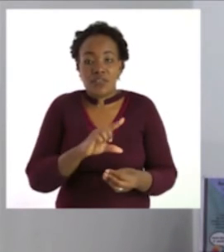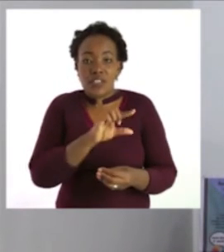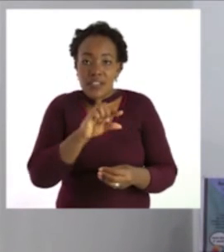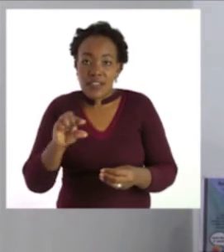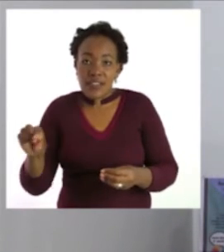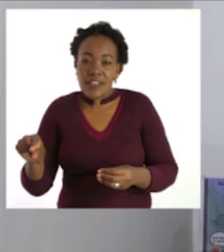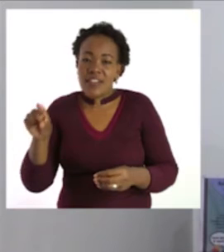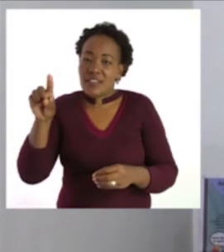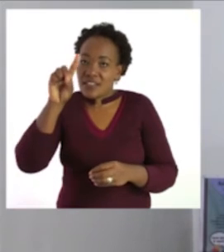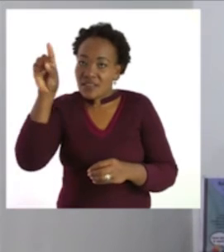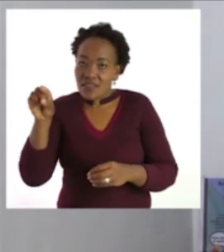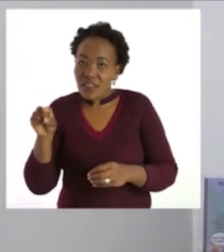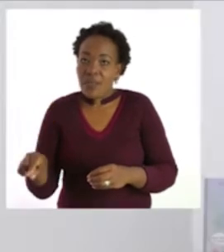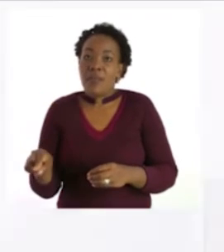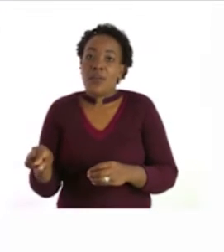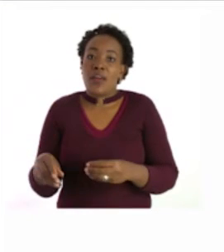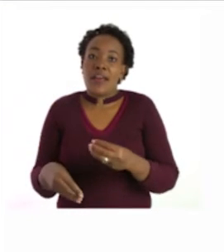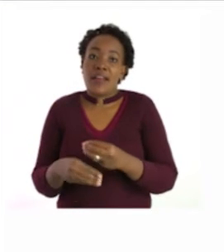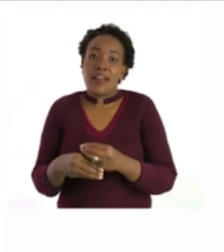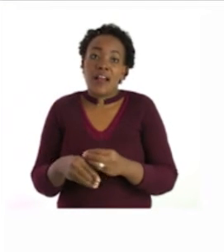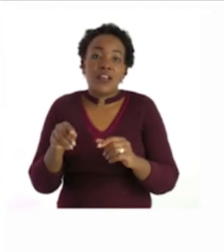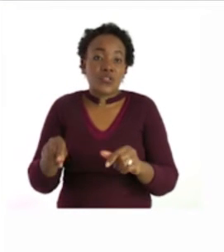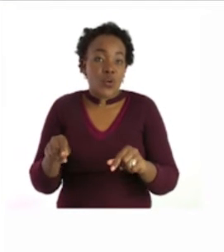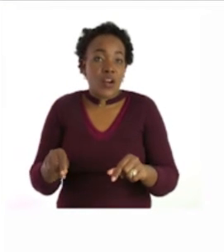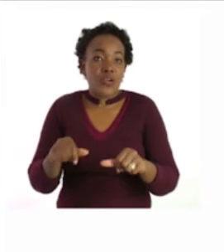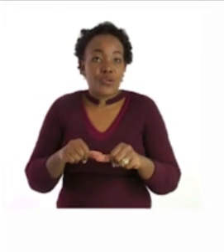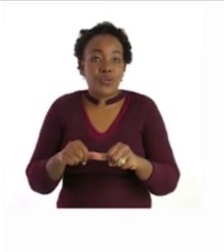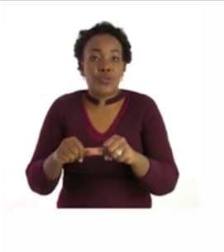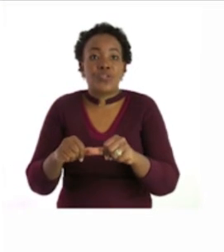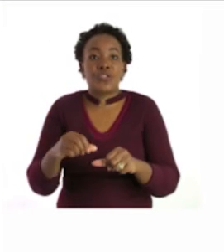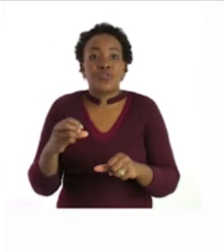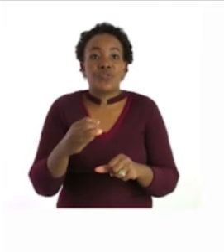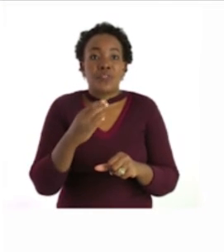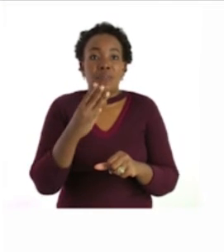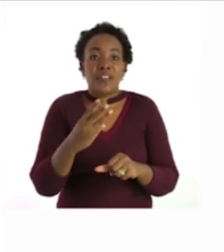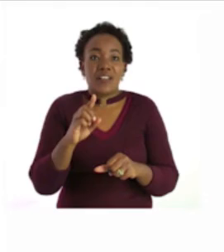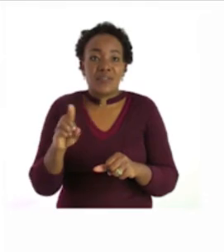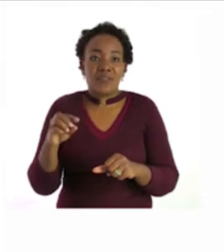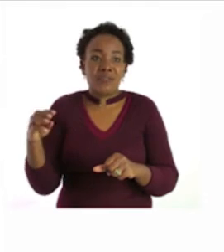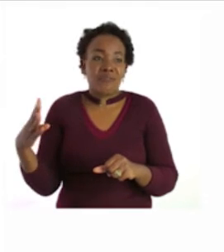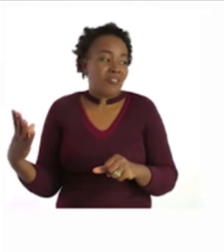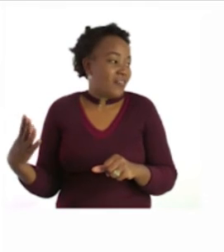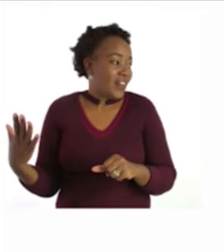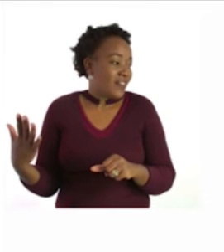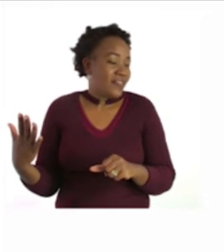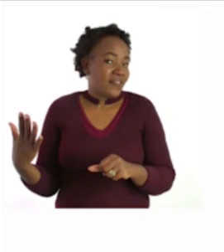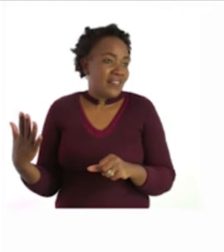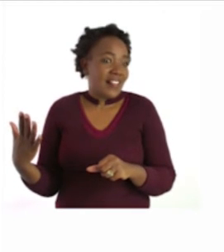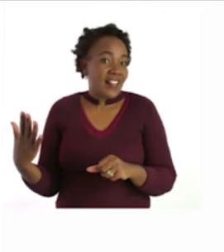sentence. Now I want you to do number 3 up to 10 on your own from our